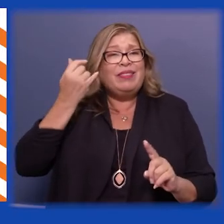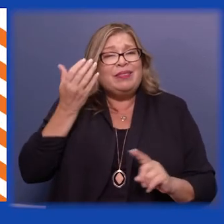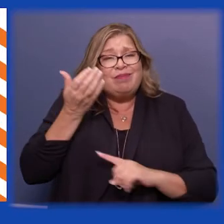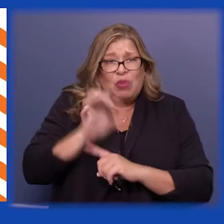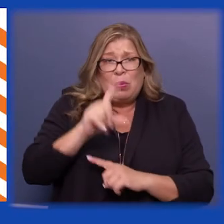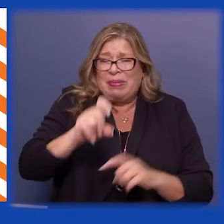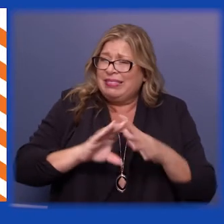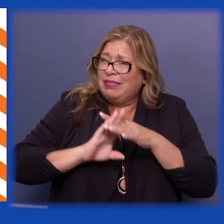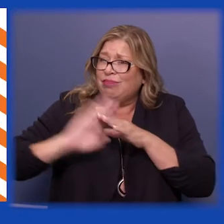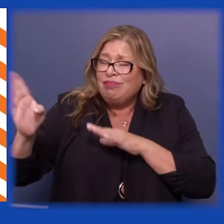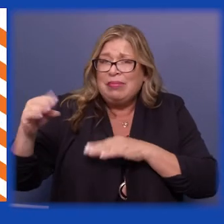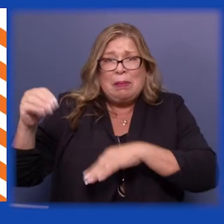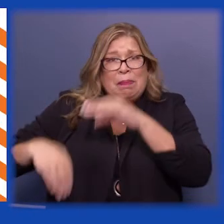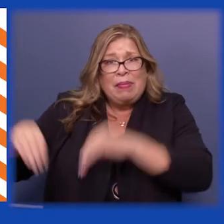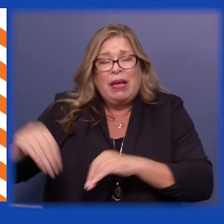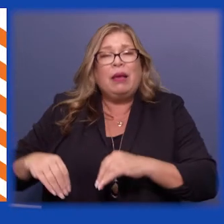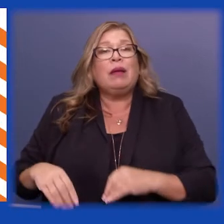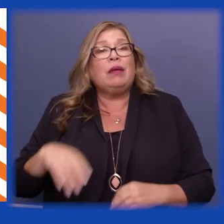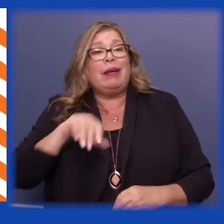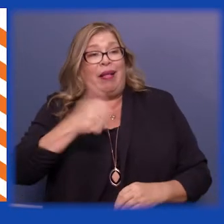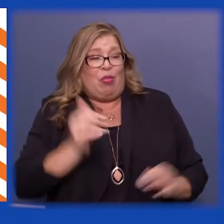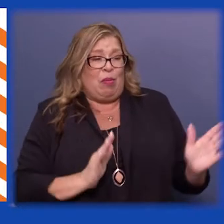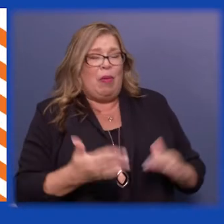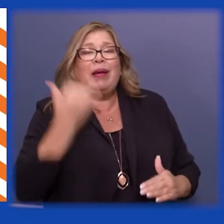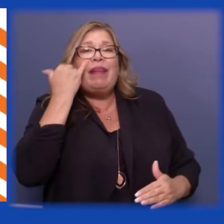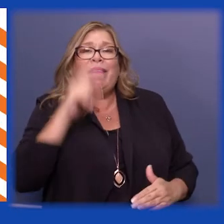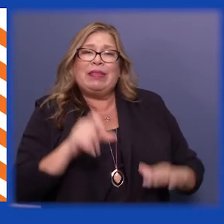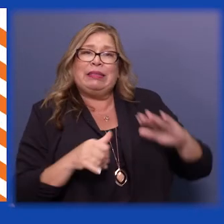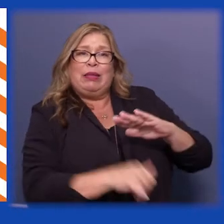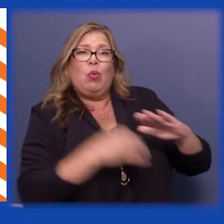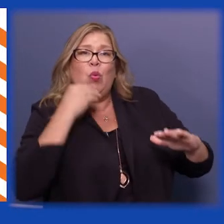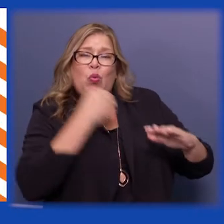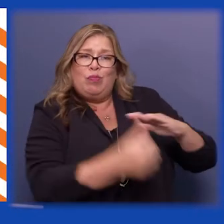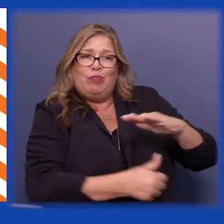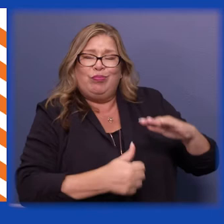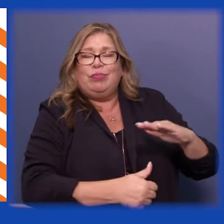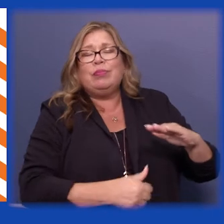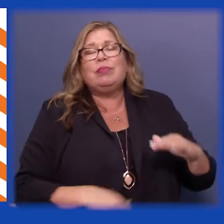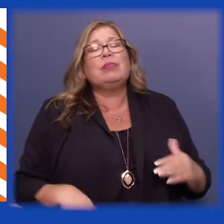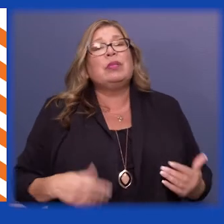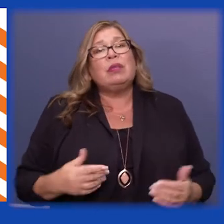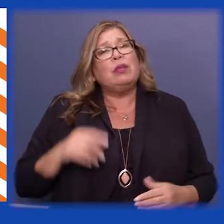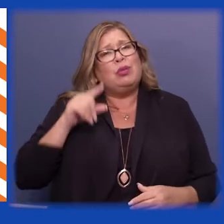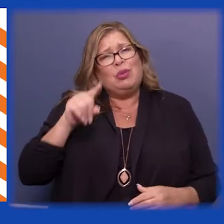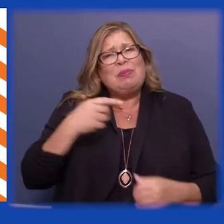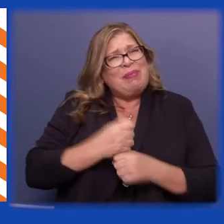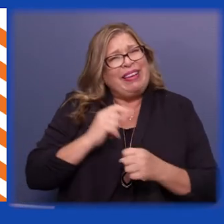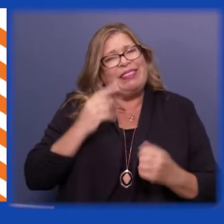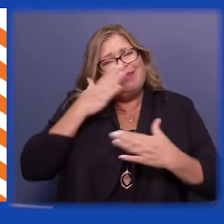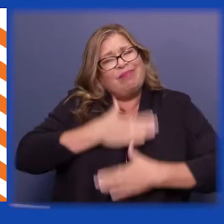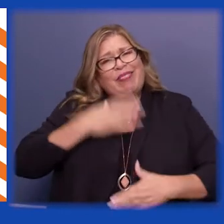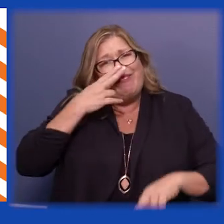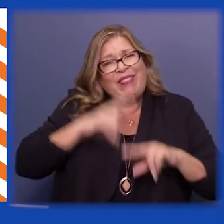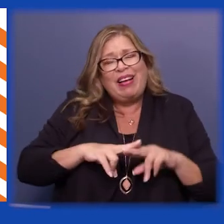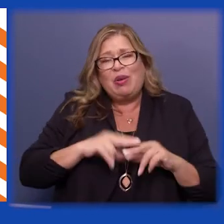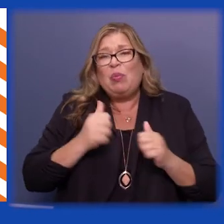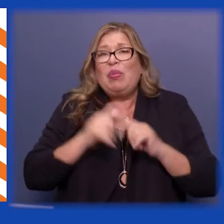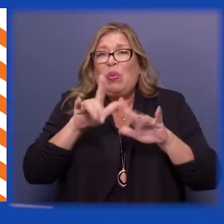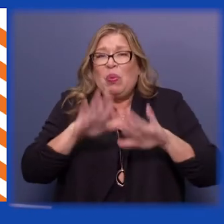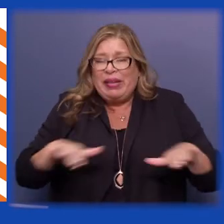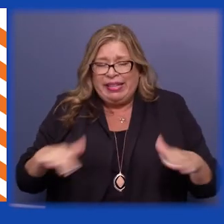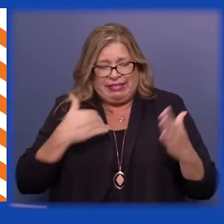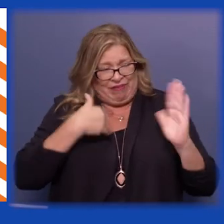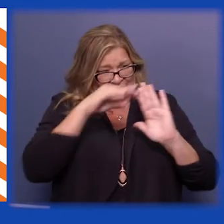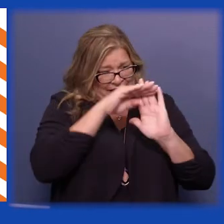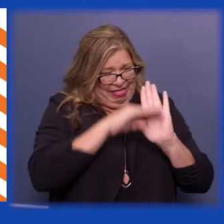place. Make it fun. Send the kids on a scavenger hunt through the house so that they can gather up the items that you need for your